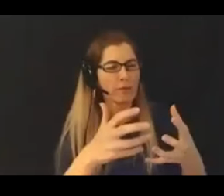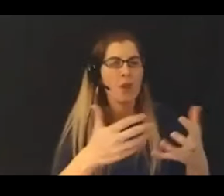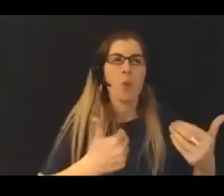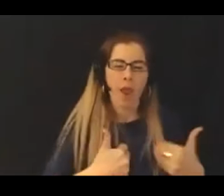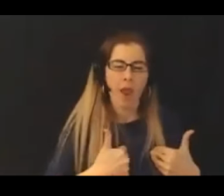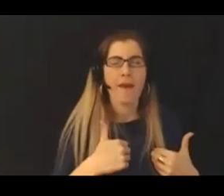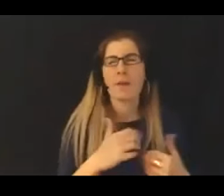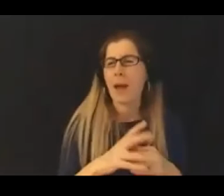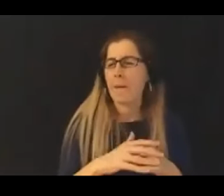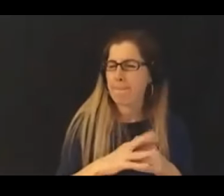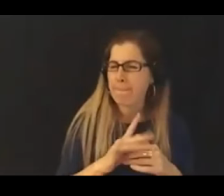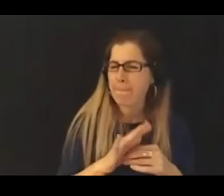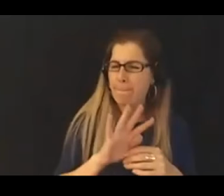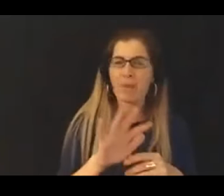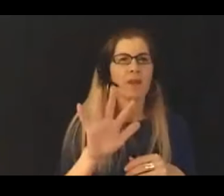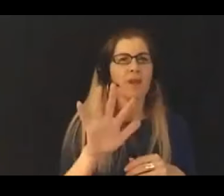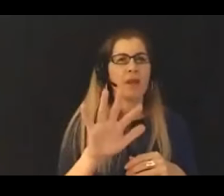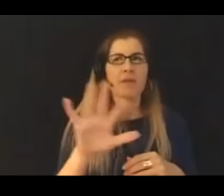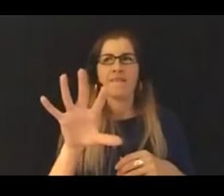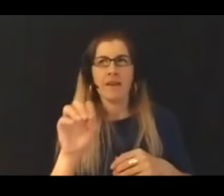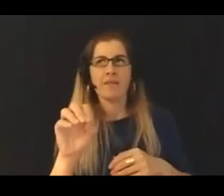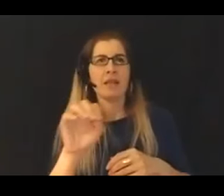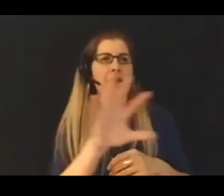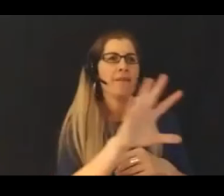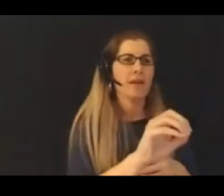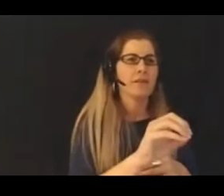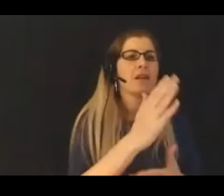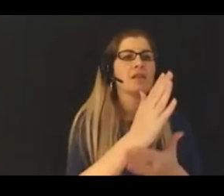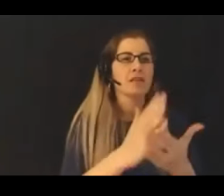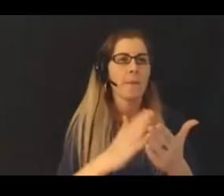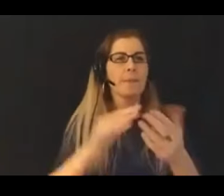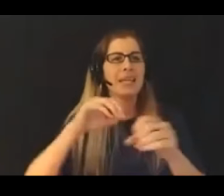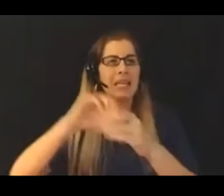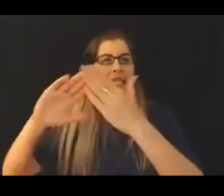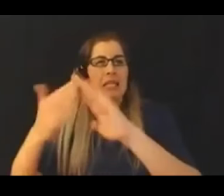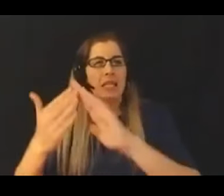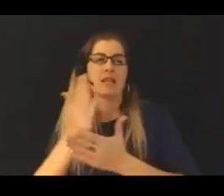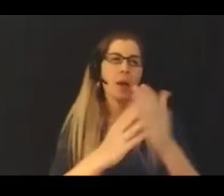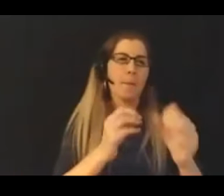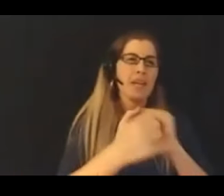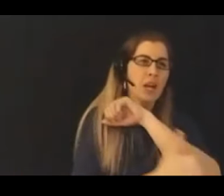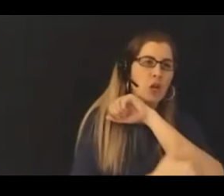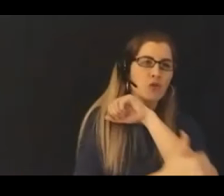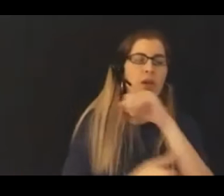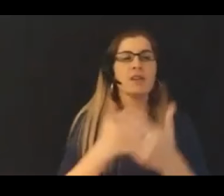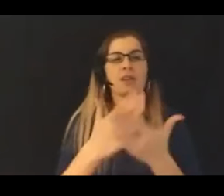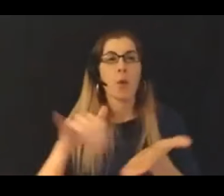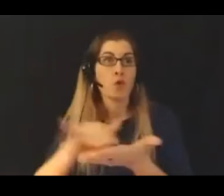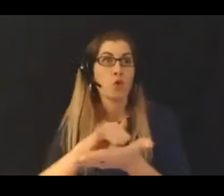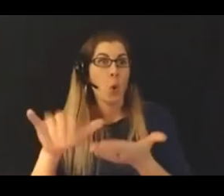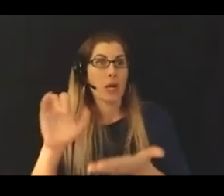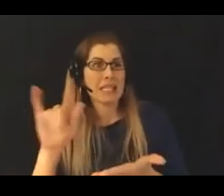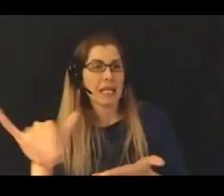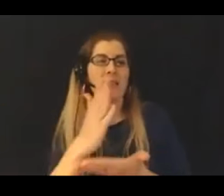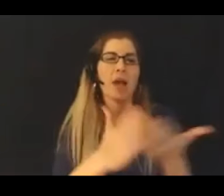of about 50% of rural versus urban areas. So we had people from New York City, we had people from Colorado, from